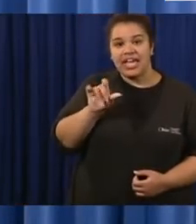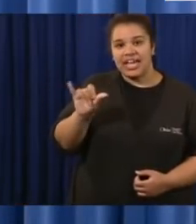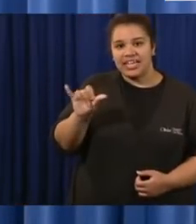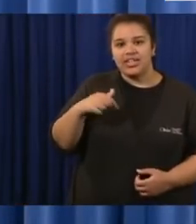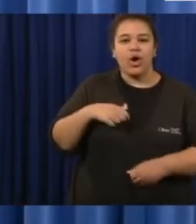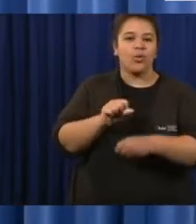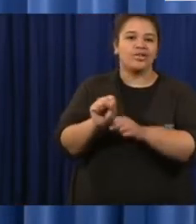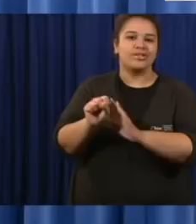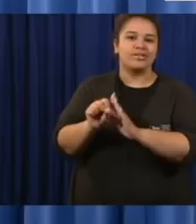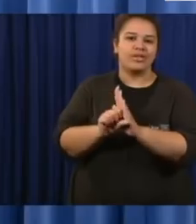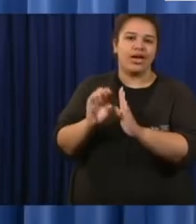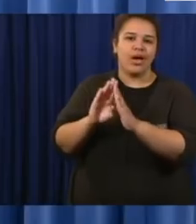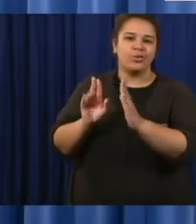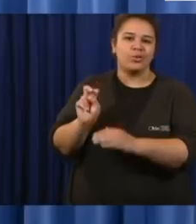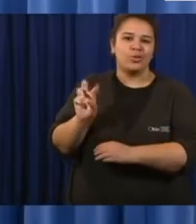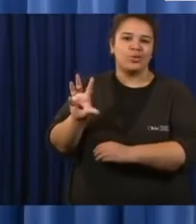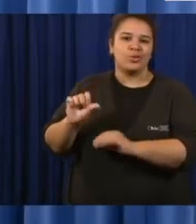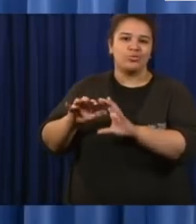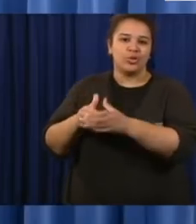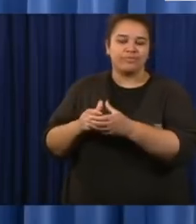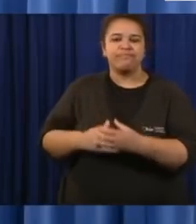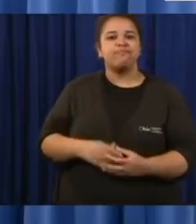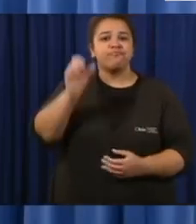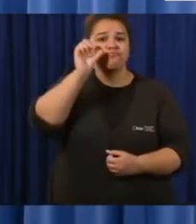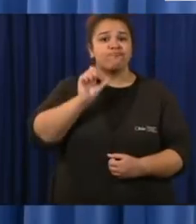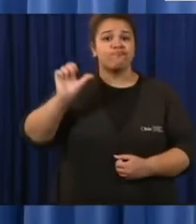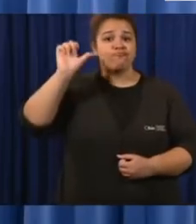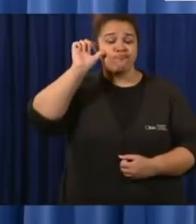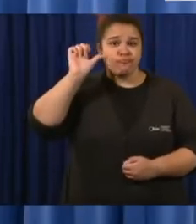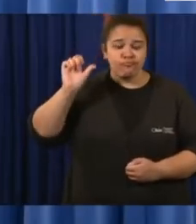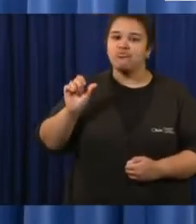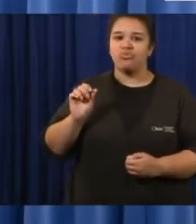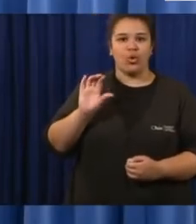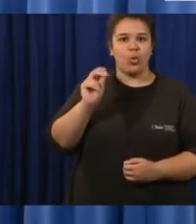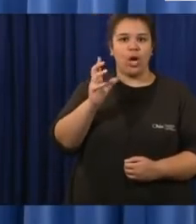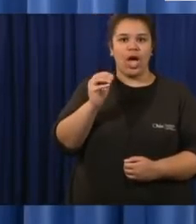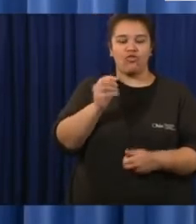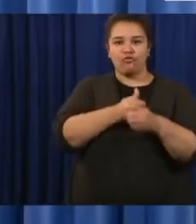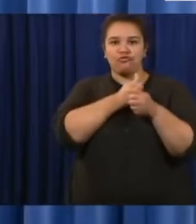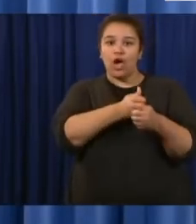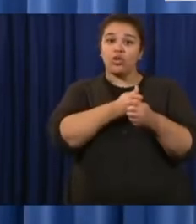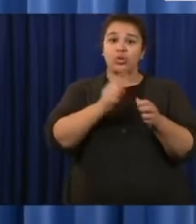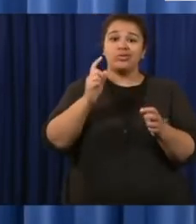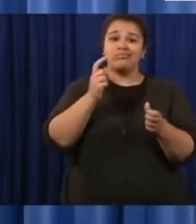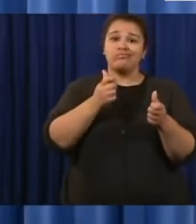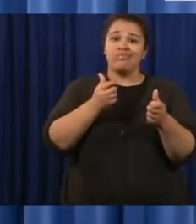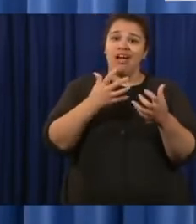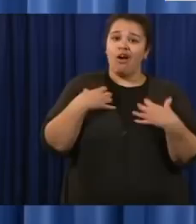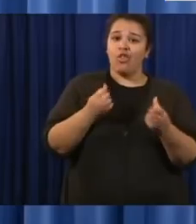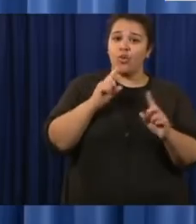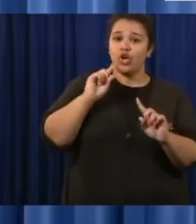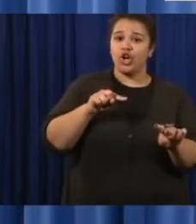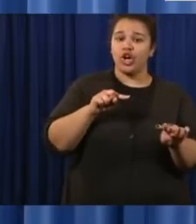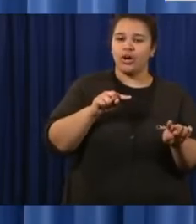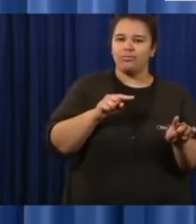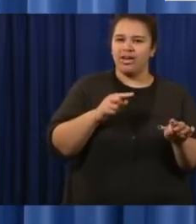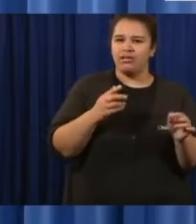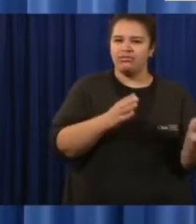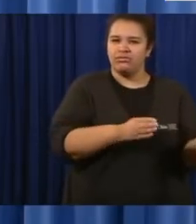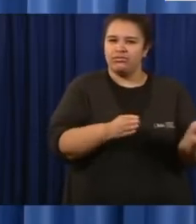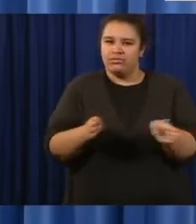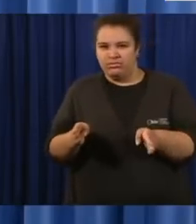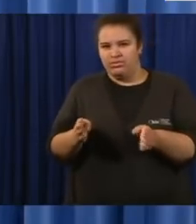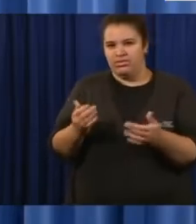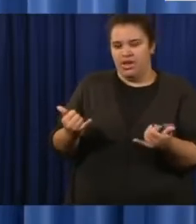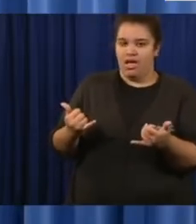Yesterday, Ohio was operating under a public health order. Sounds like today we're going to be operating under a health advisory. What